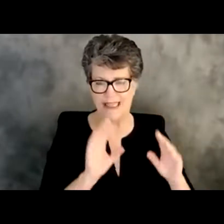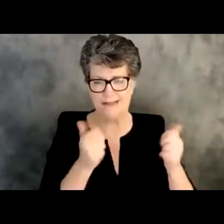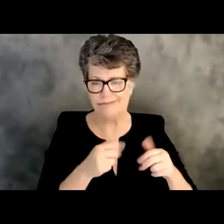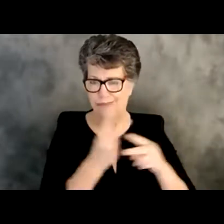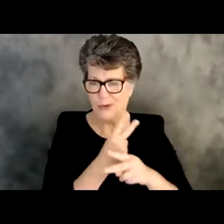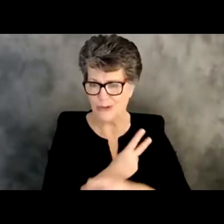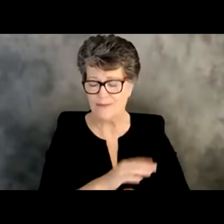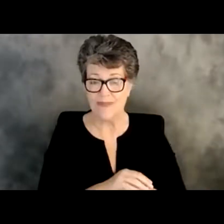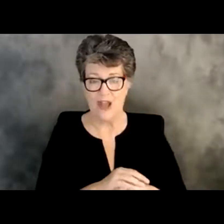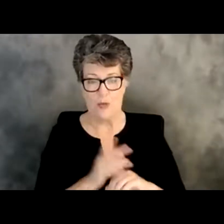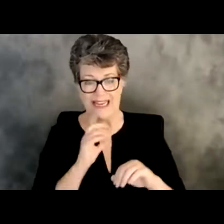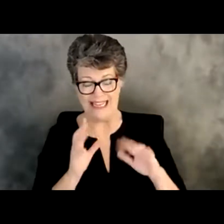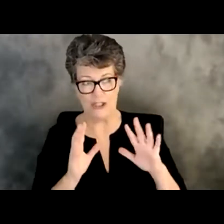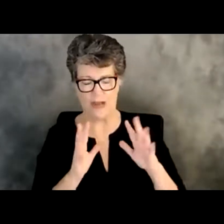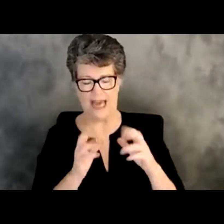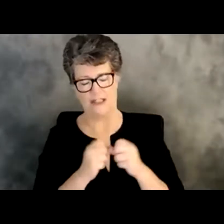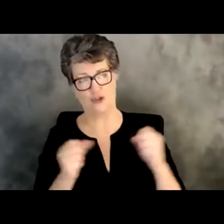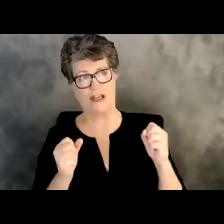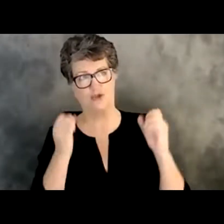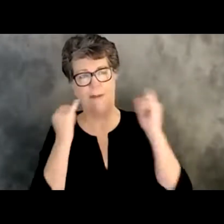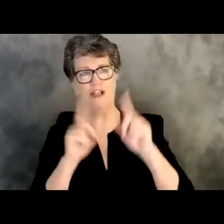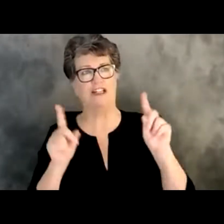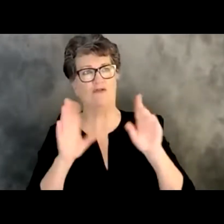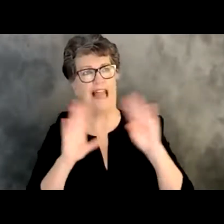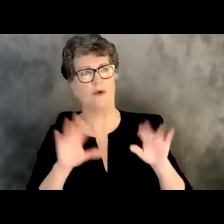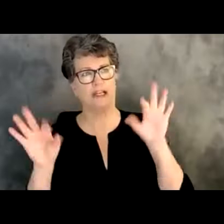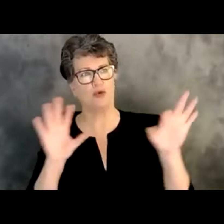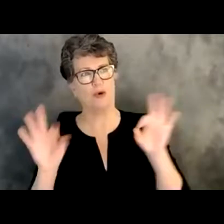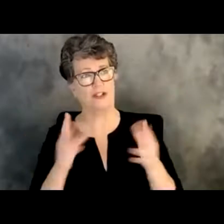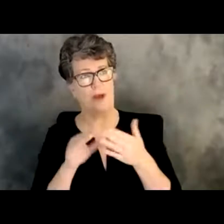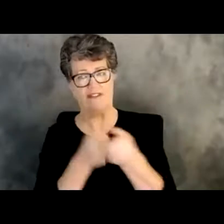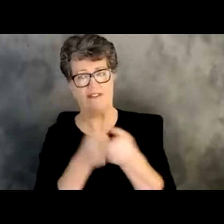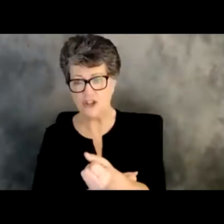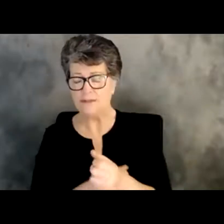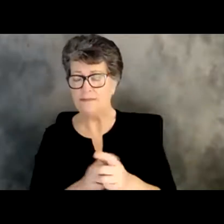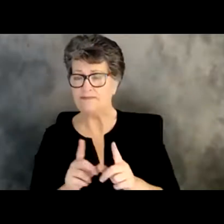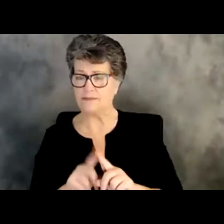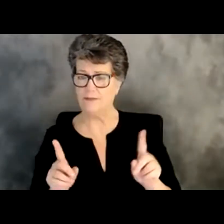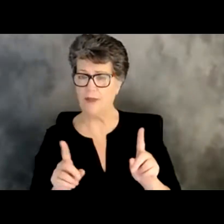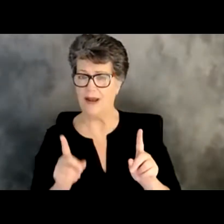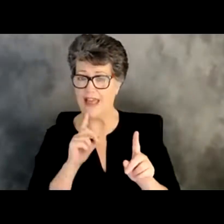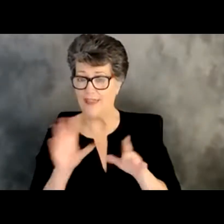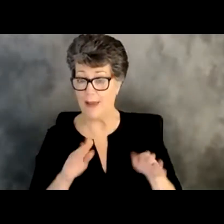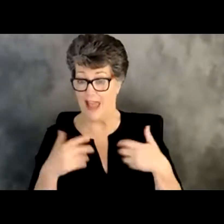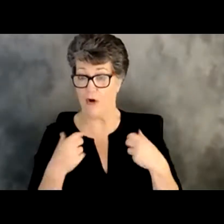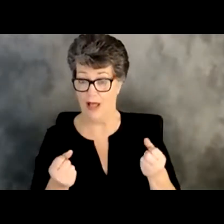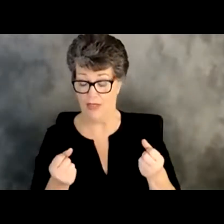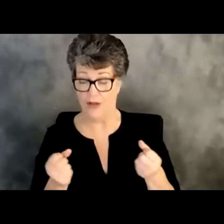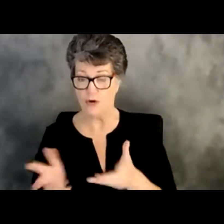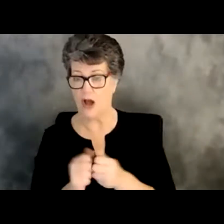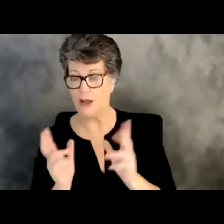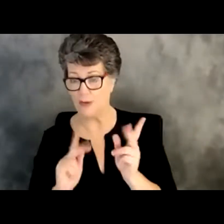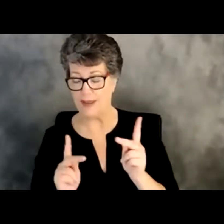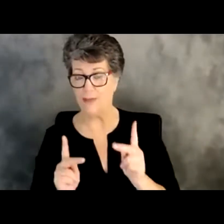with and kind of stretch to imagine different housing choices, but there's a foundation. But I do think behavioral health, we're talking to folks like Janet